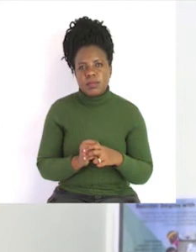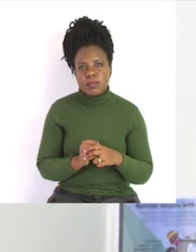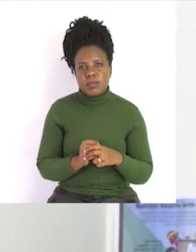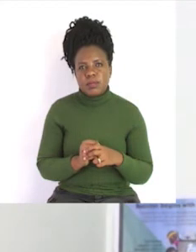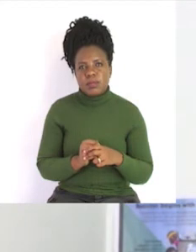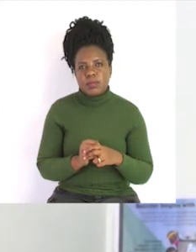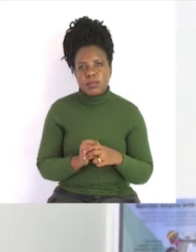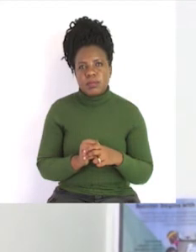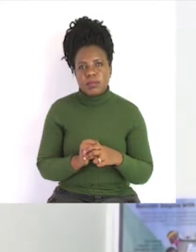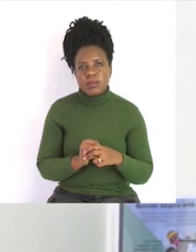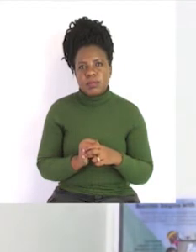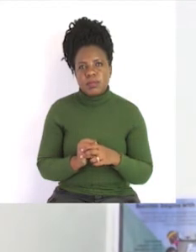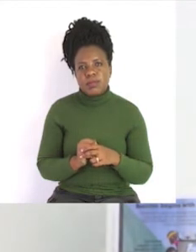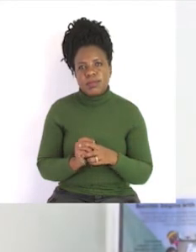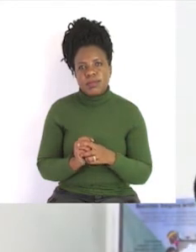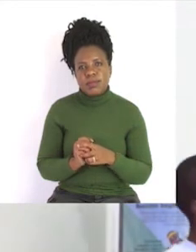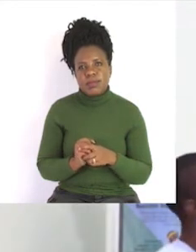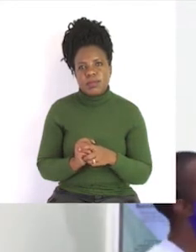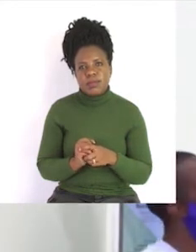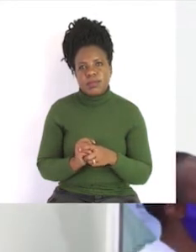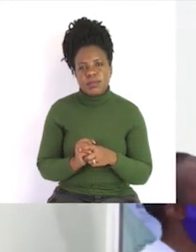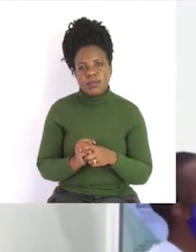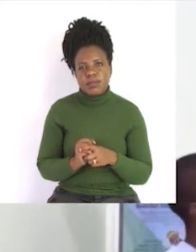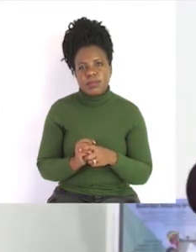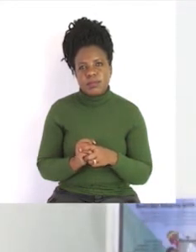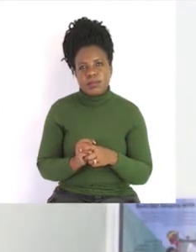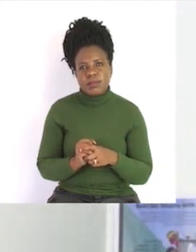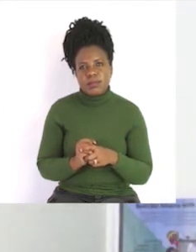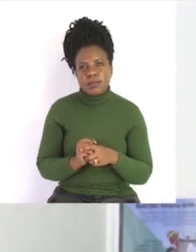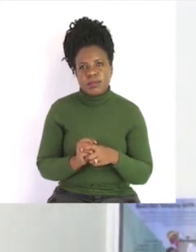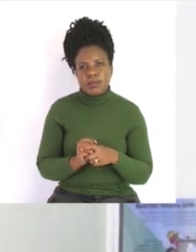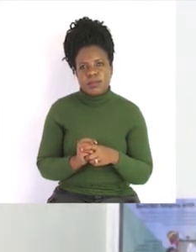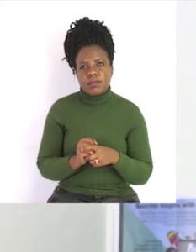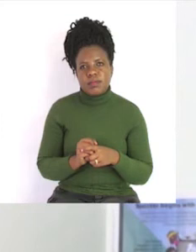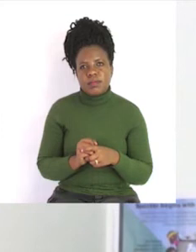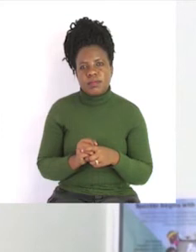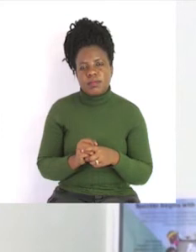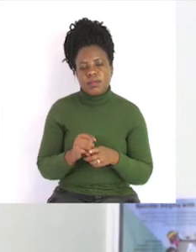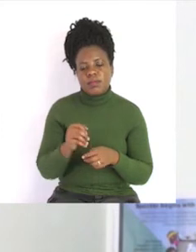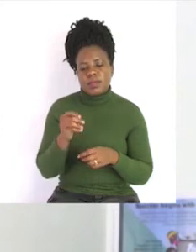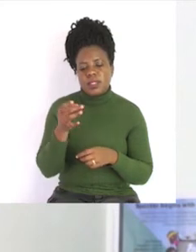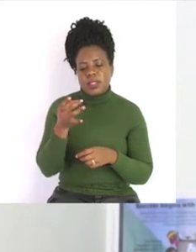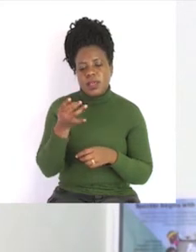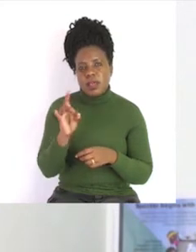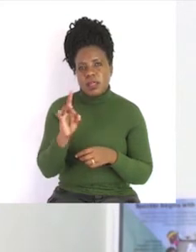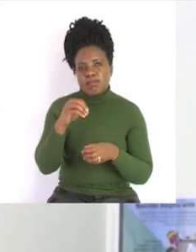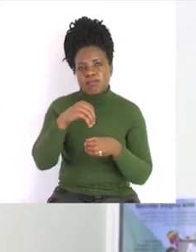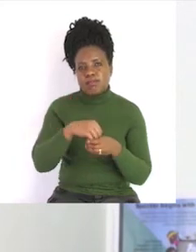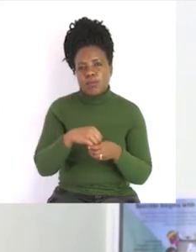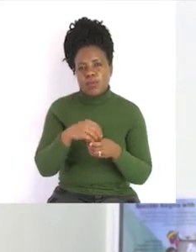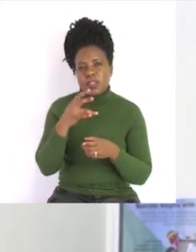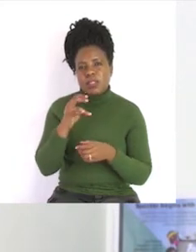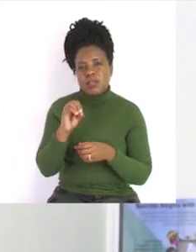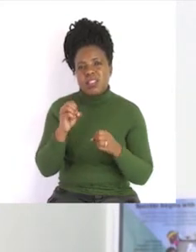Okay, and now we have 70. I will then say 8 goes into 70. Clarice, what do